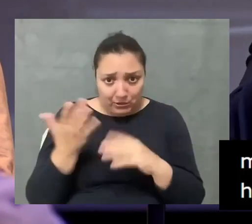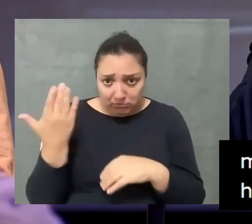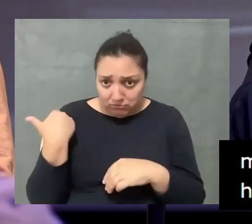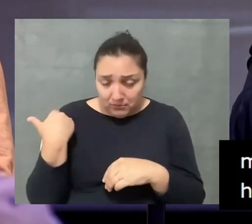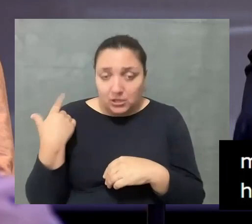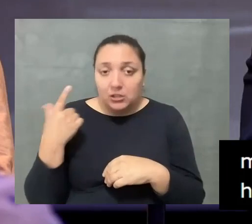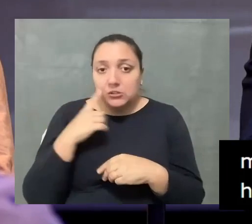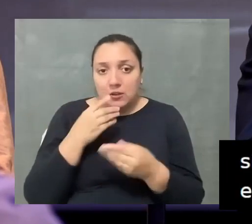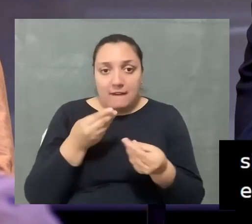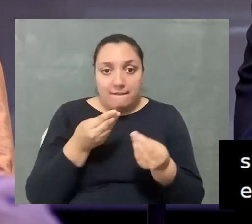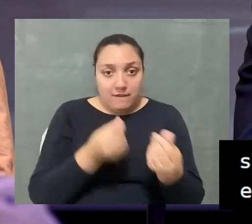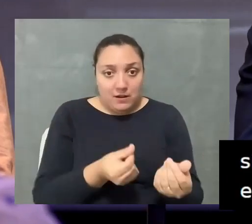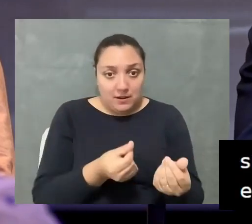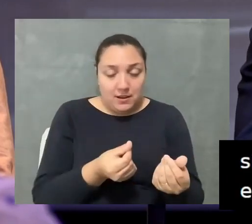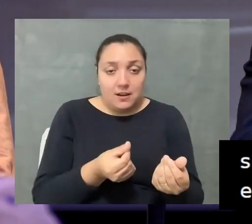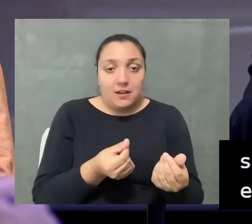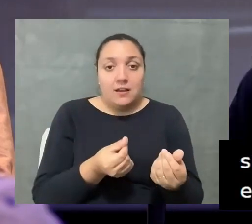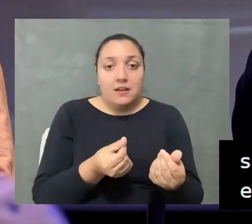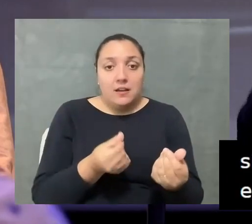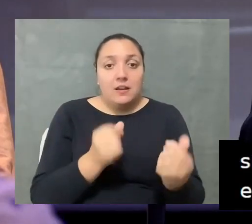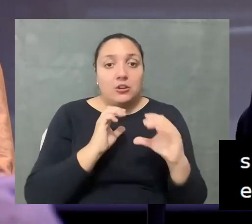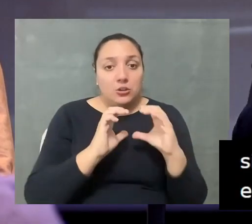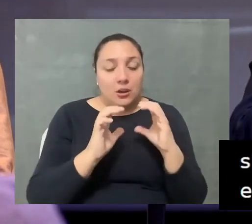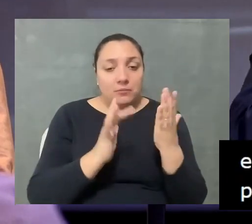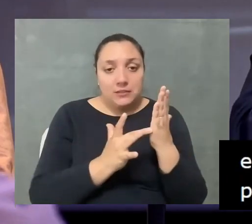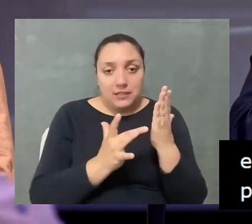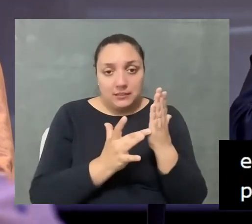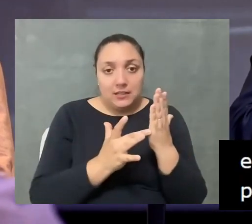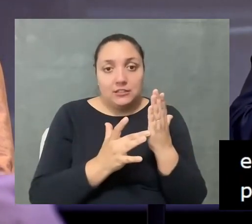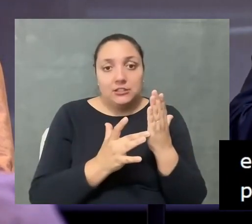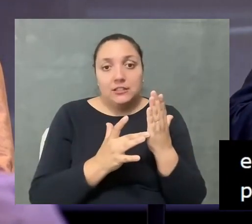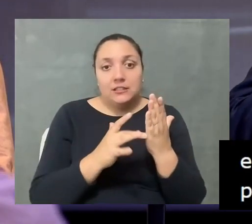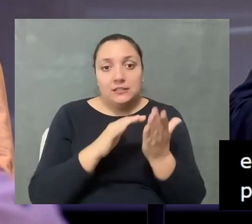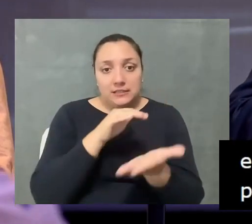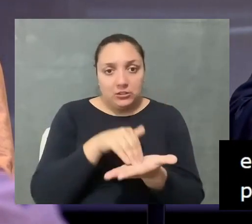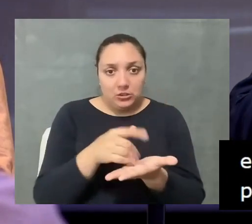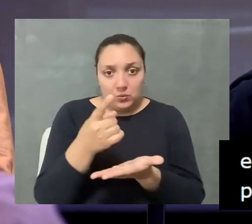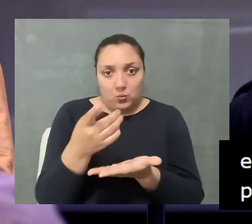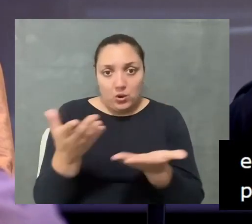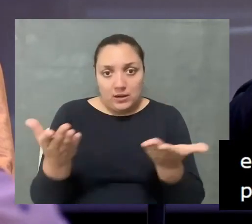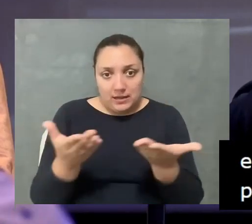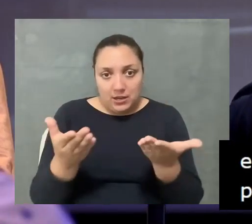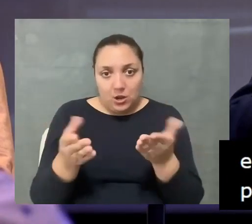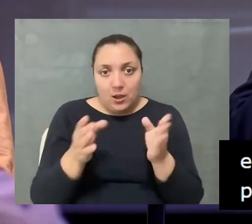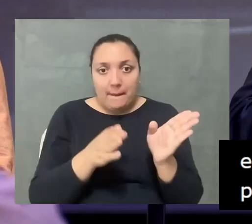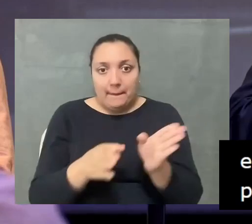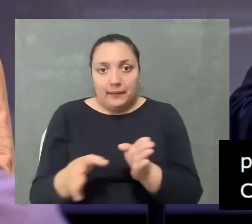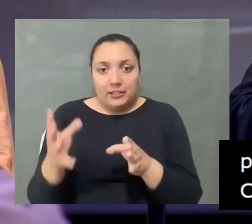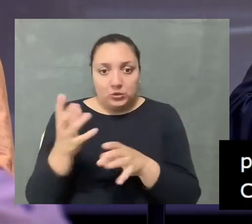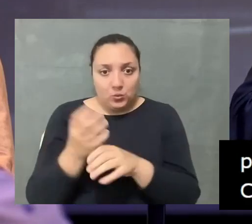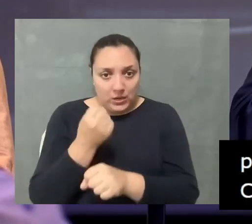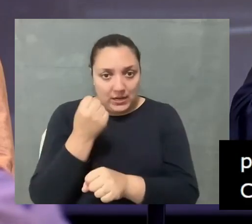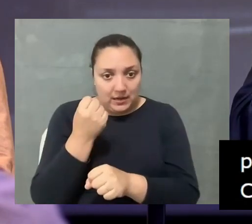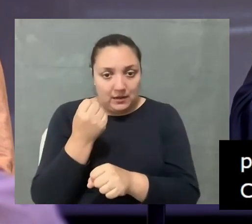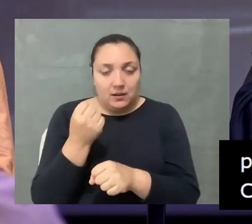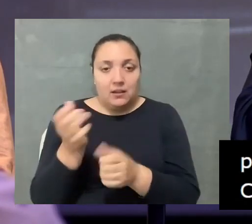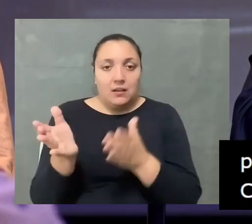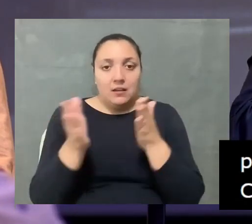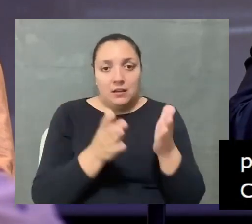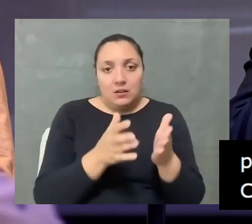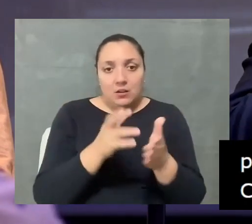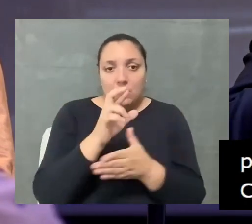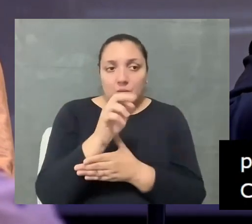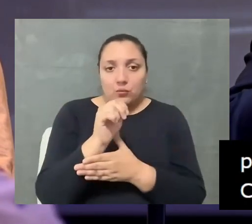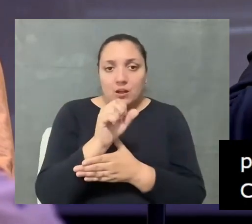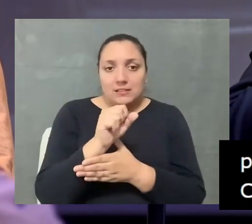funded community technology centers. There was one here in Harlem called Playing to Win, some people may recall. Rahsaan Harris,